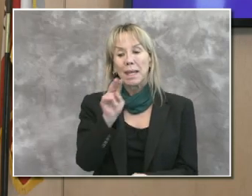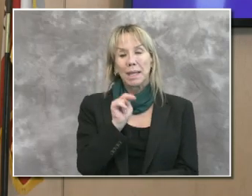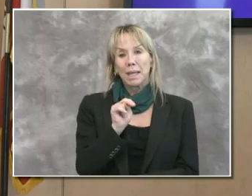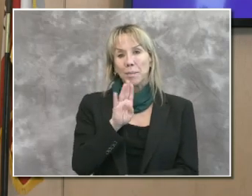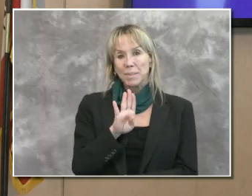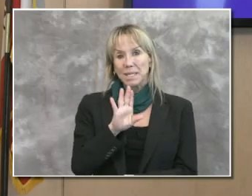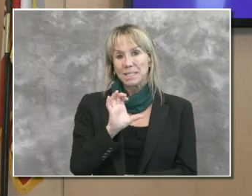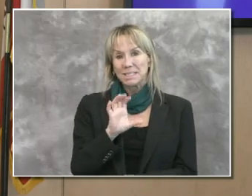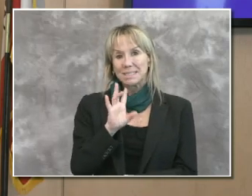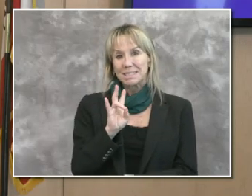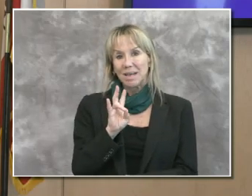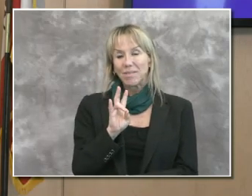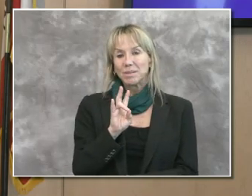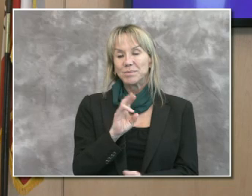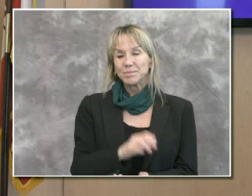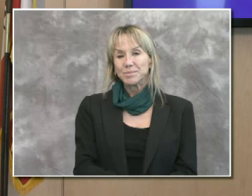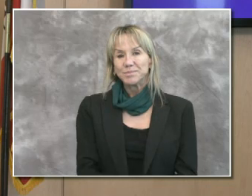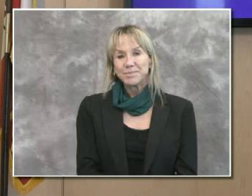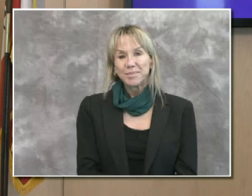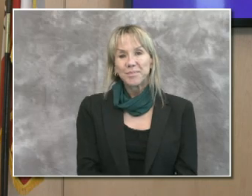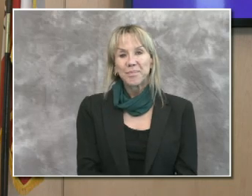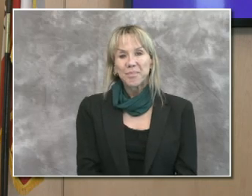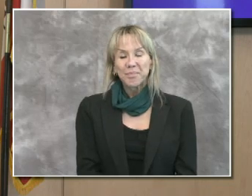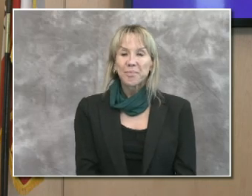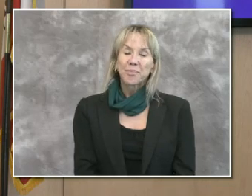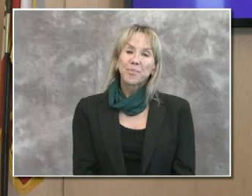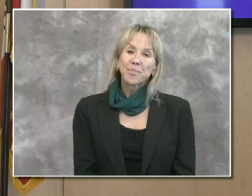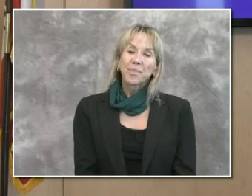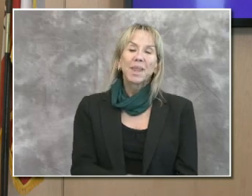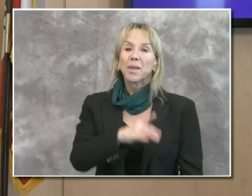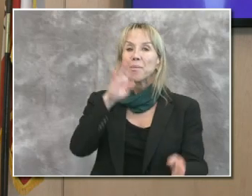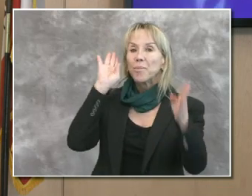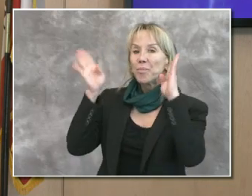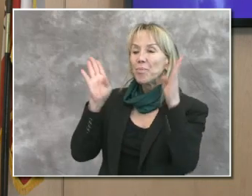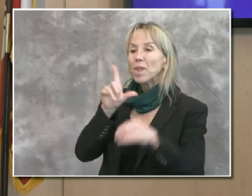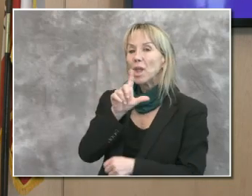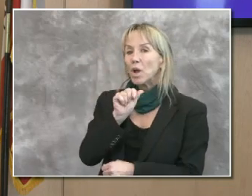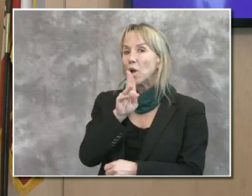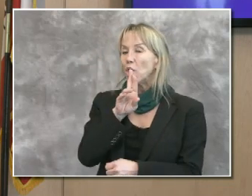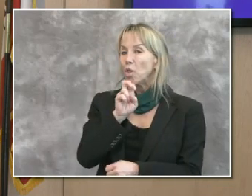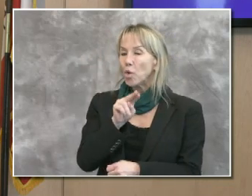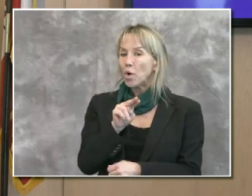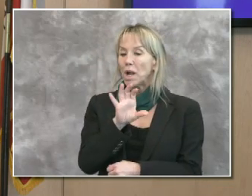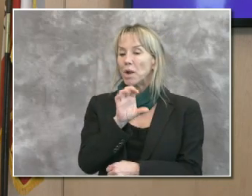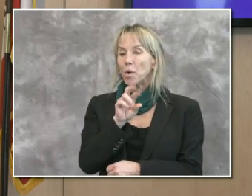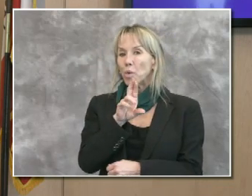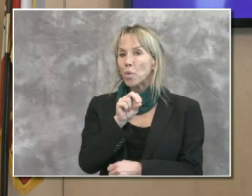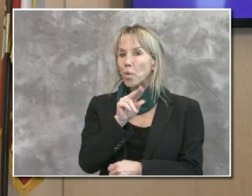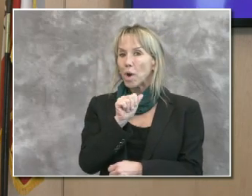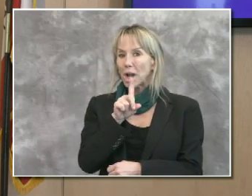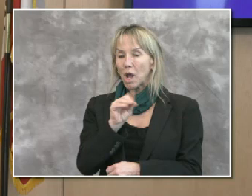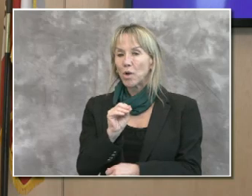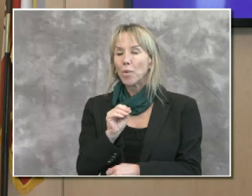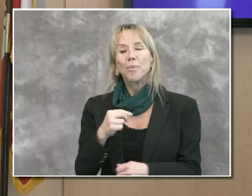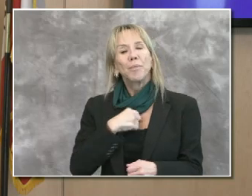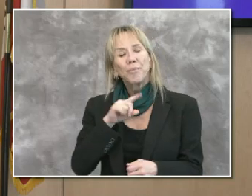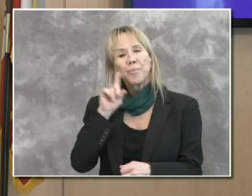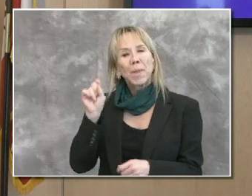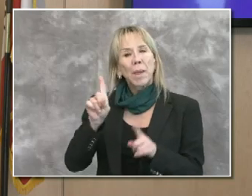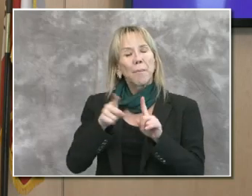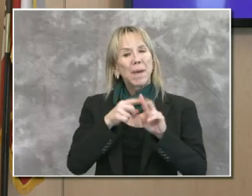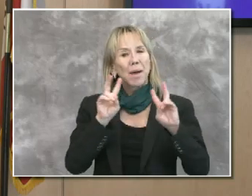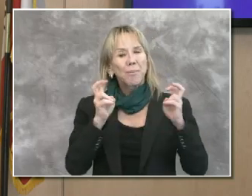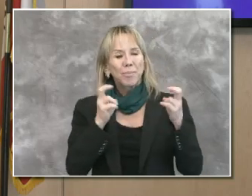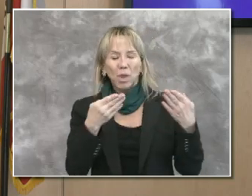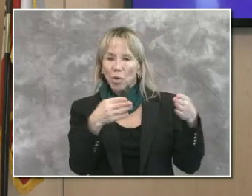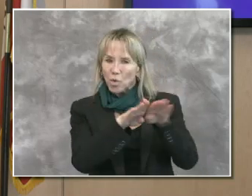NBC7, please state your name and question. Hi there. My name is Lauren Coronado. I also have a question in regard to COVID clinic.